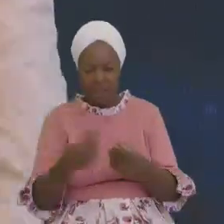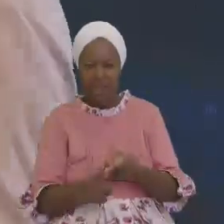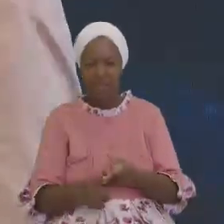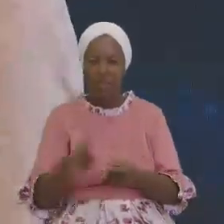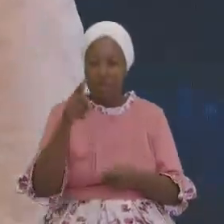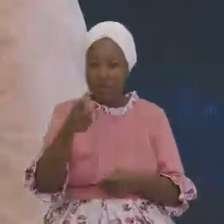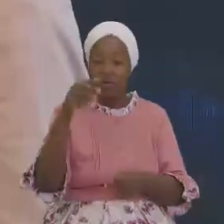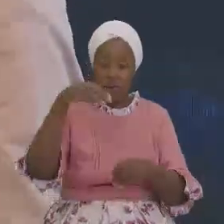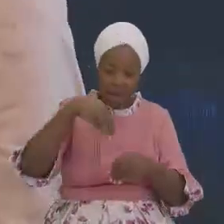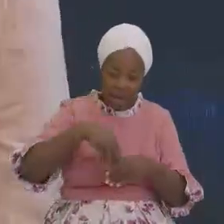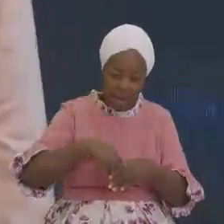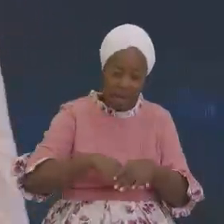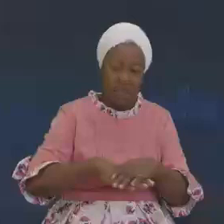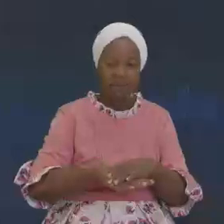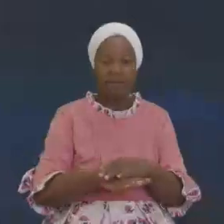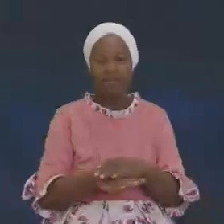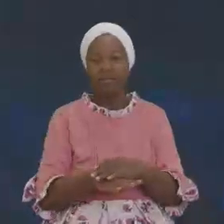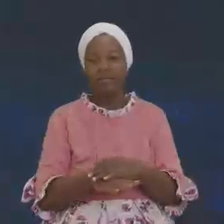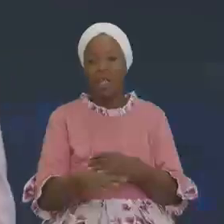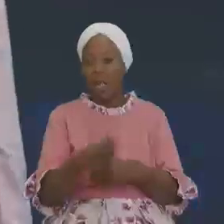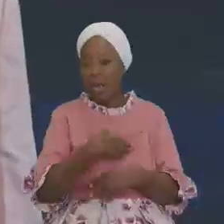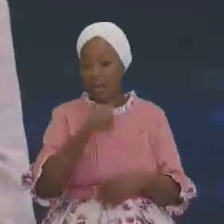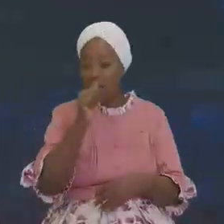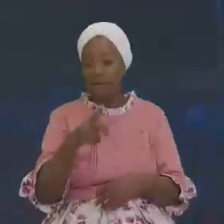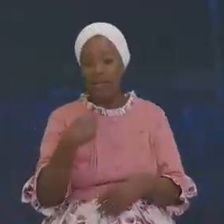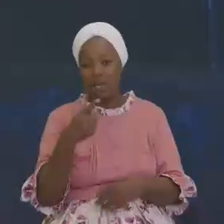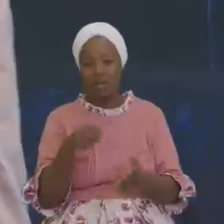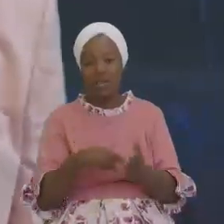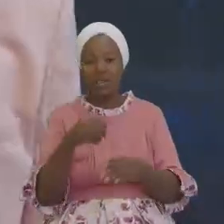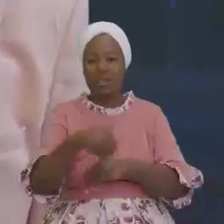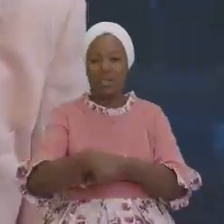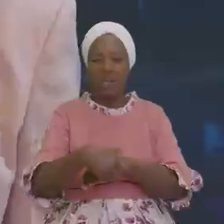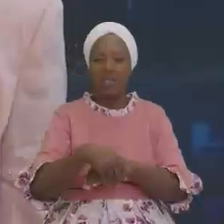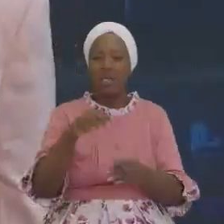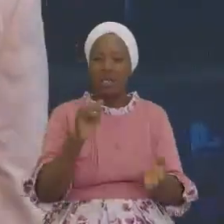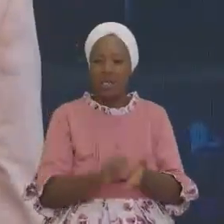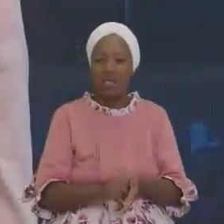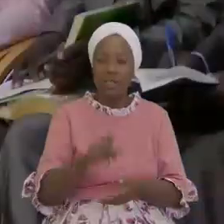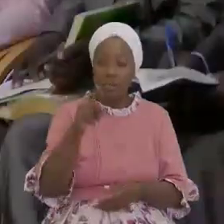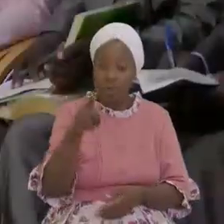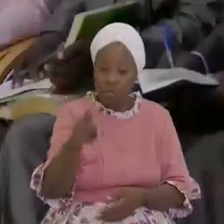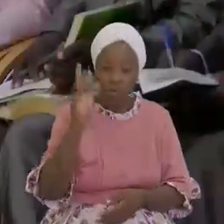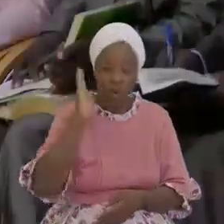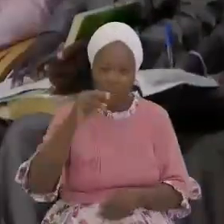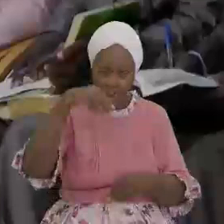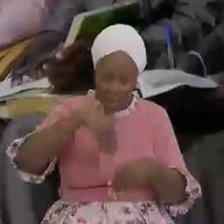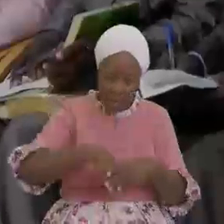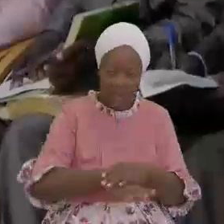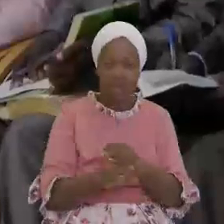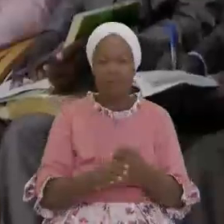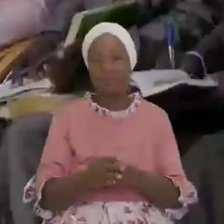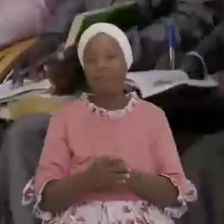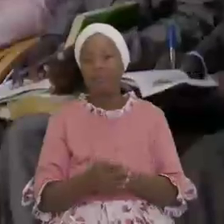enter. And I'm telling you tonight, you will enter.